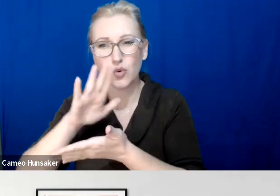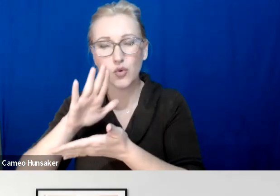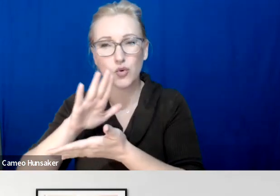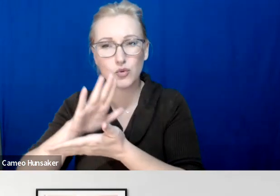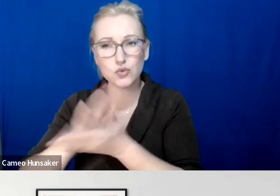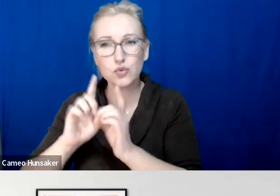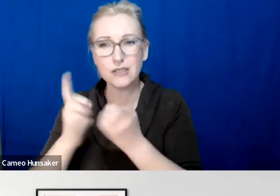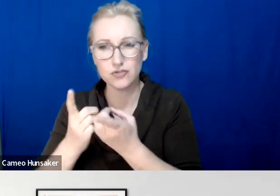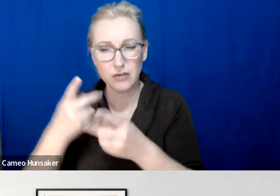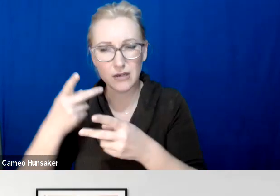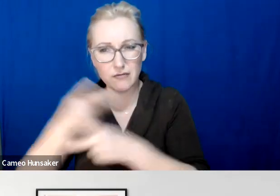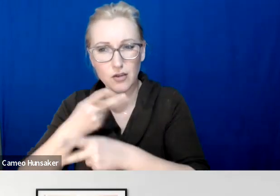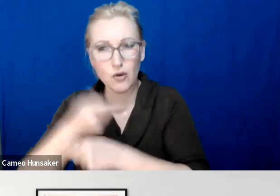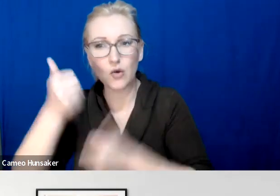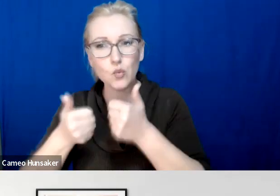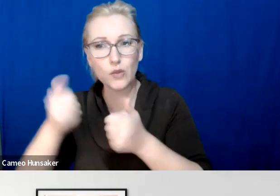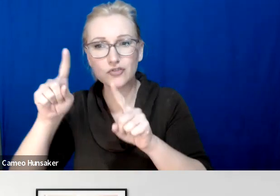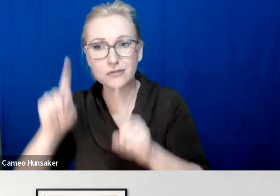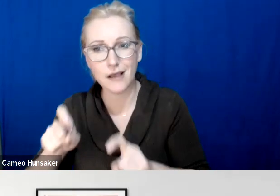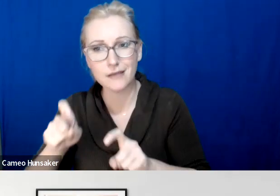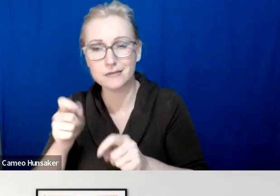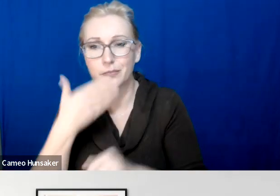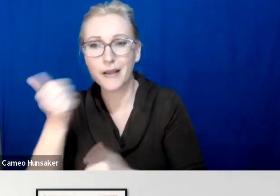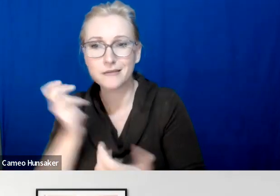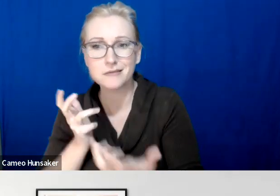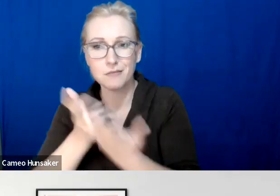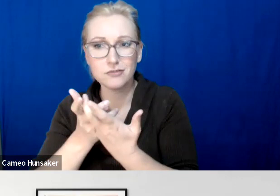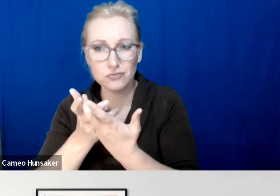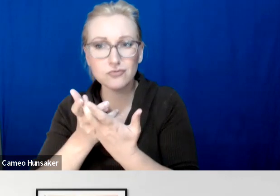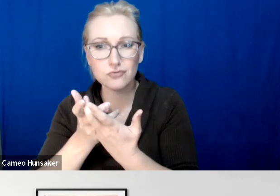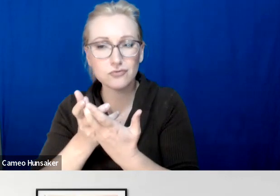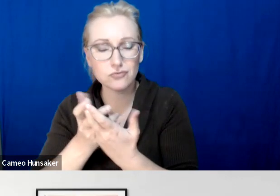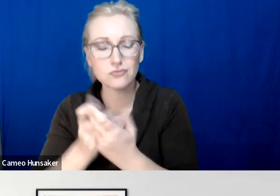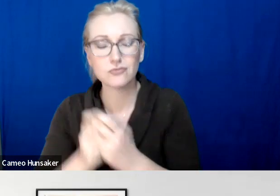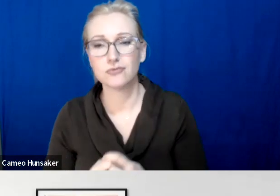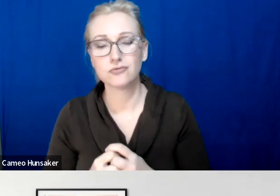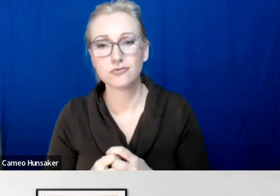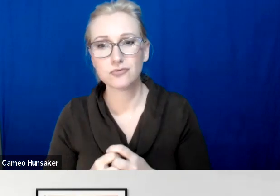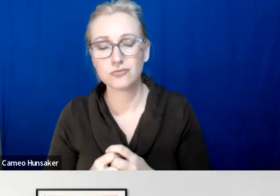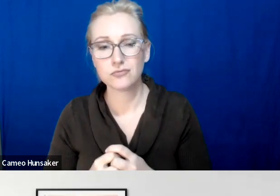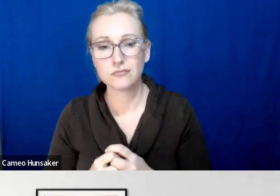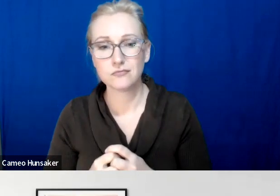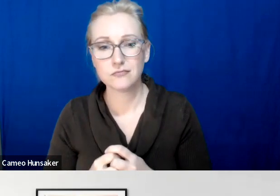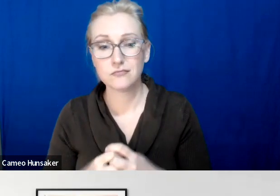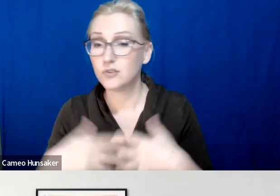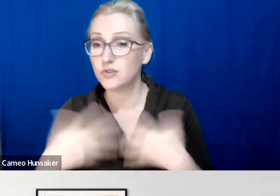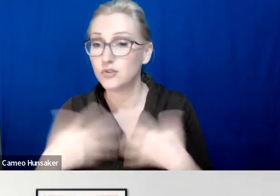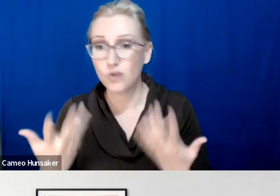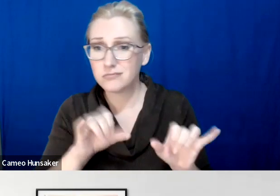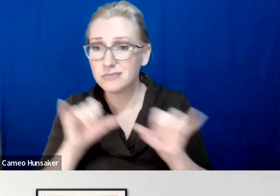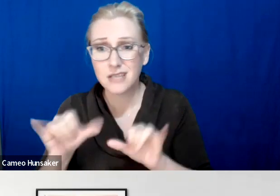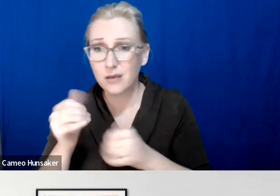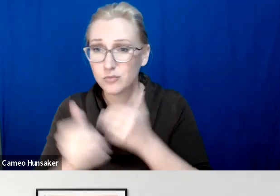which tests would be most appropriate to administer to gather that new information. And so same thing,